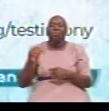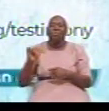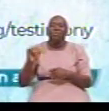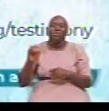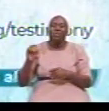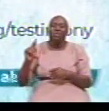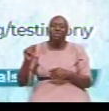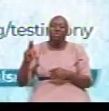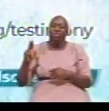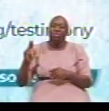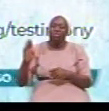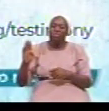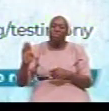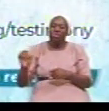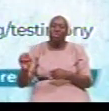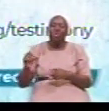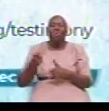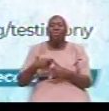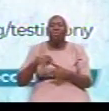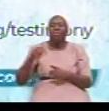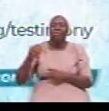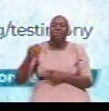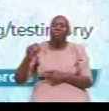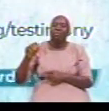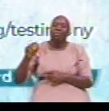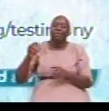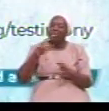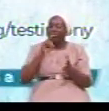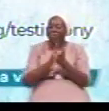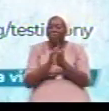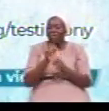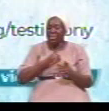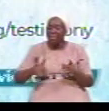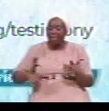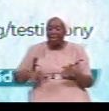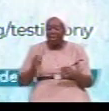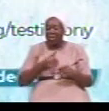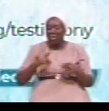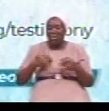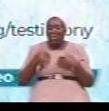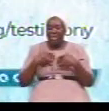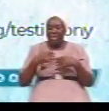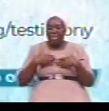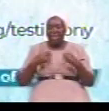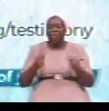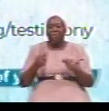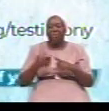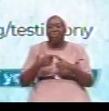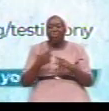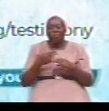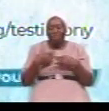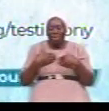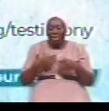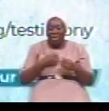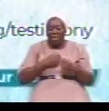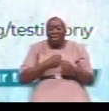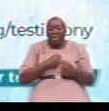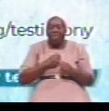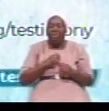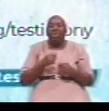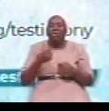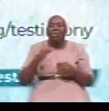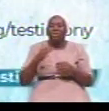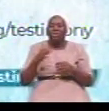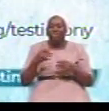Temitope, says, praise the Lord with me. The Lord has healed me from shortness of breath and difficulty in